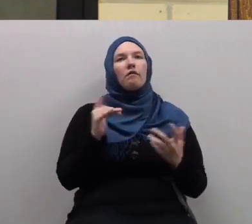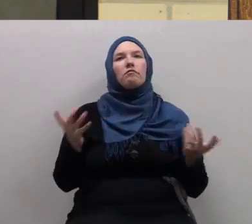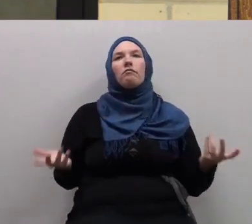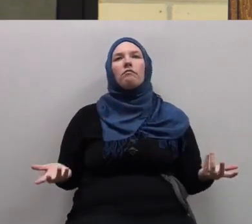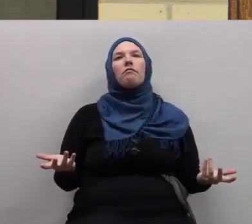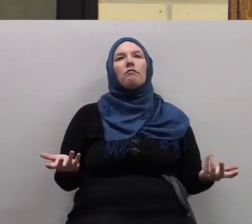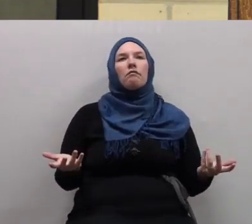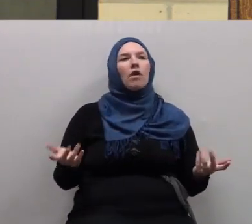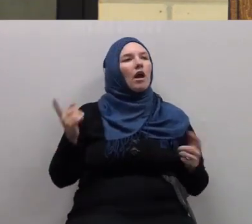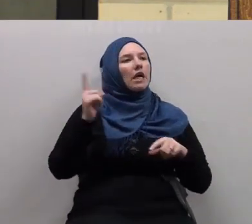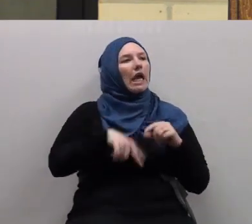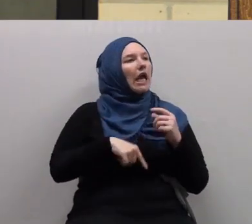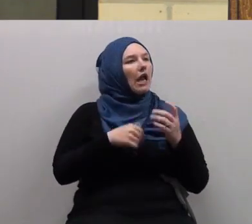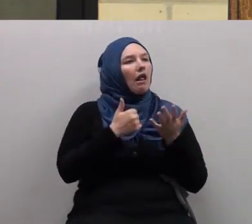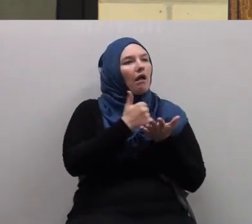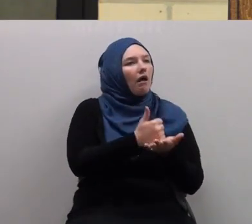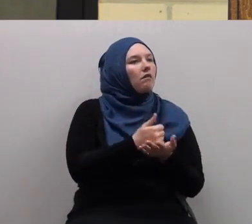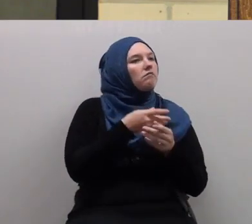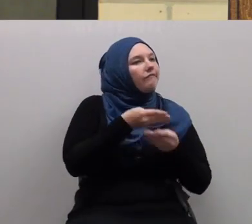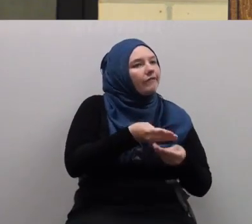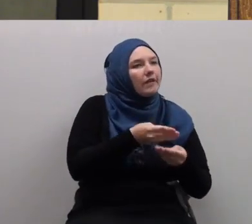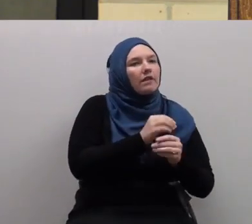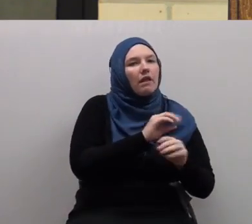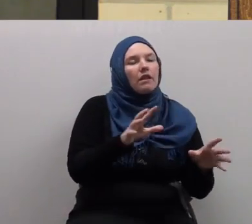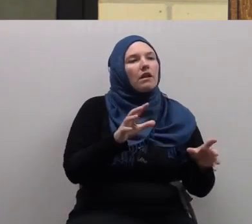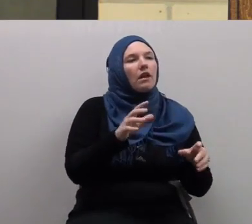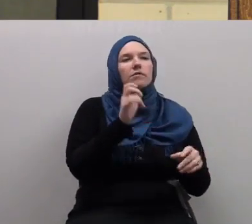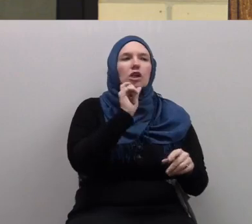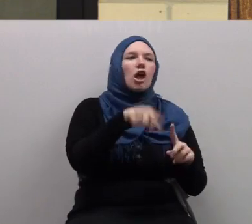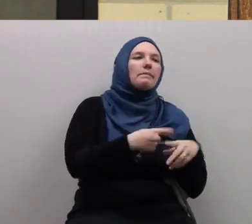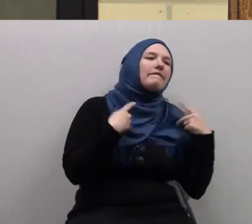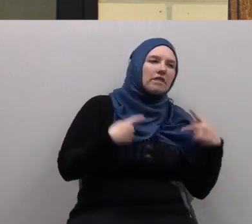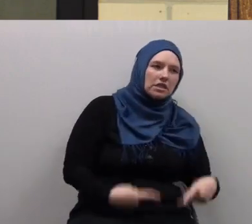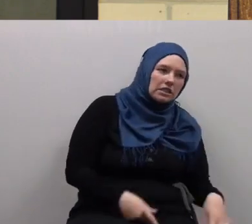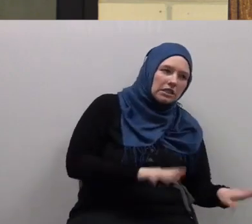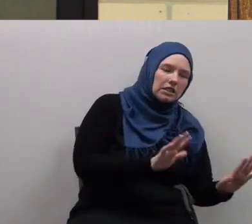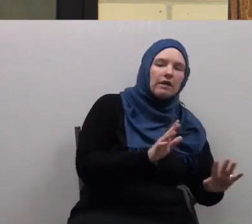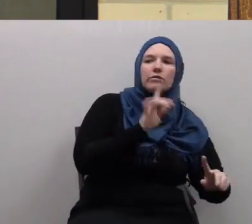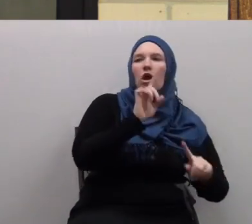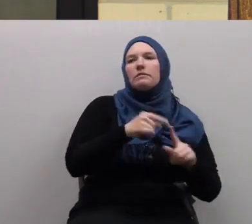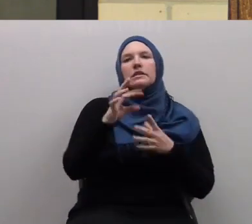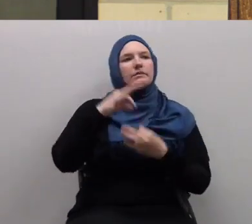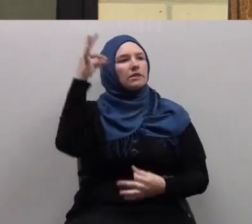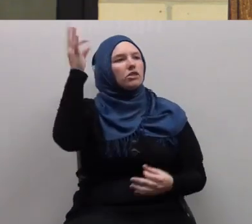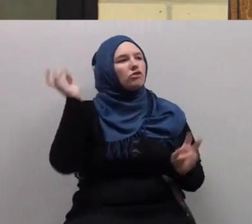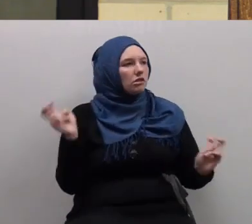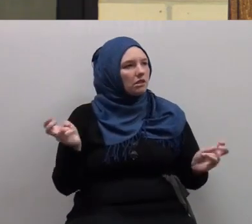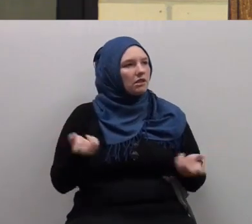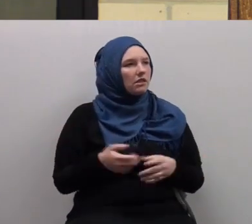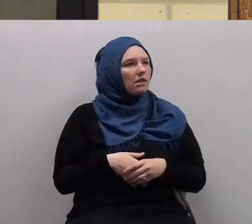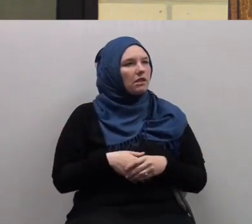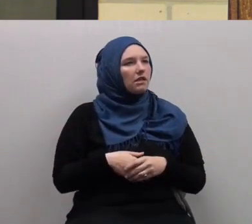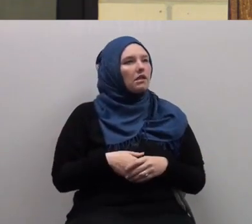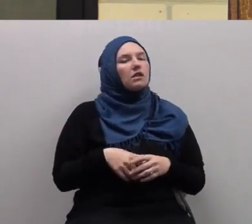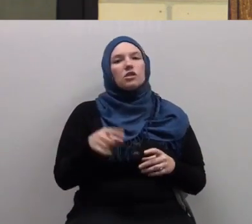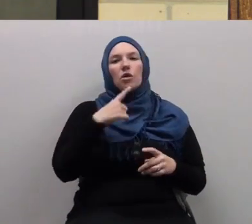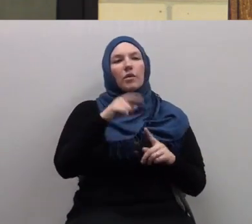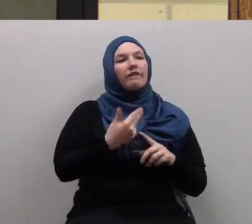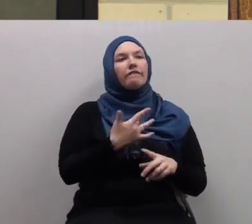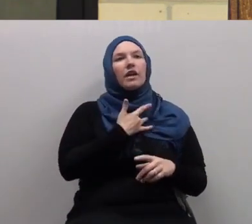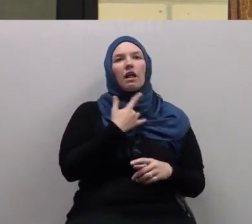nurture our existence. And I'm not talking physically, I'm talking spiritually. So we end up